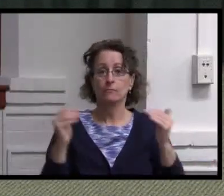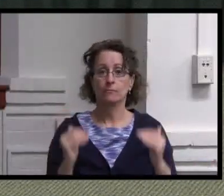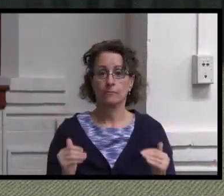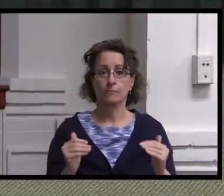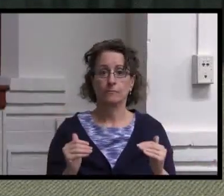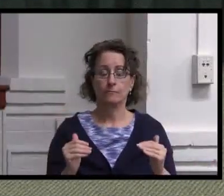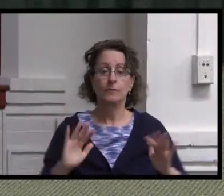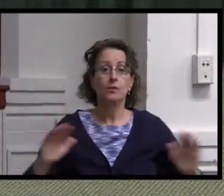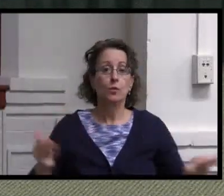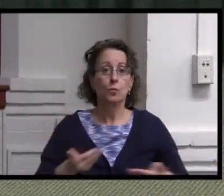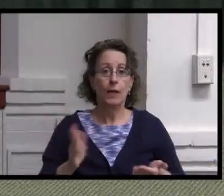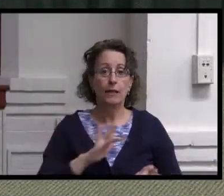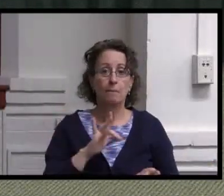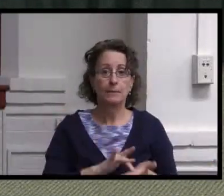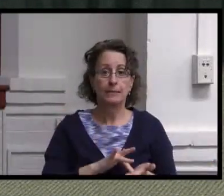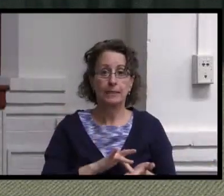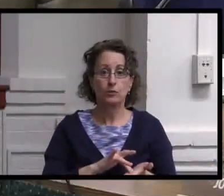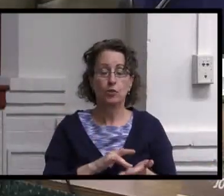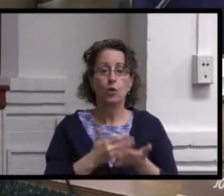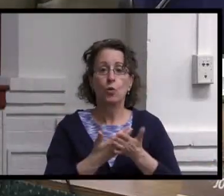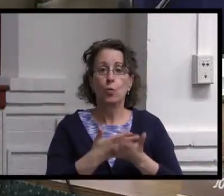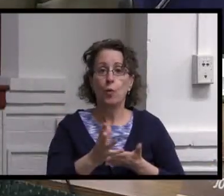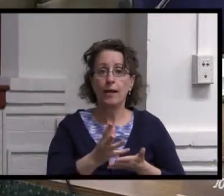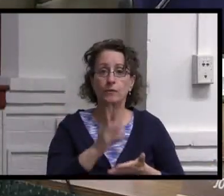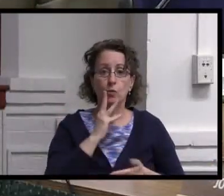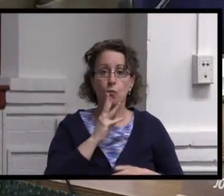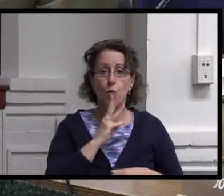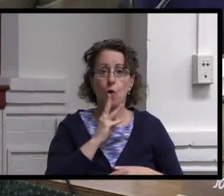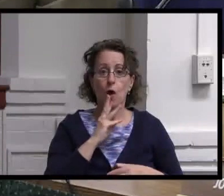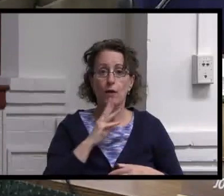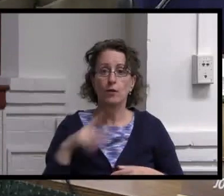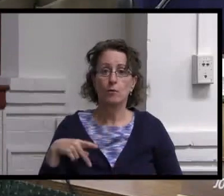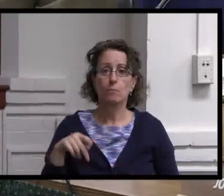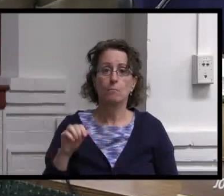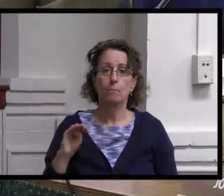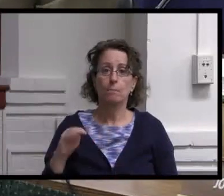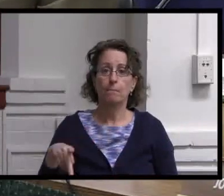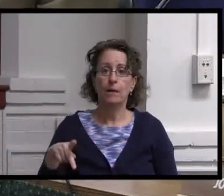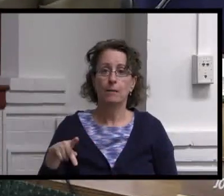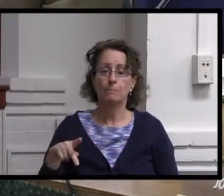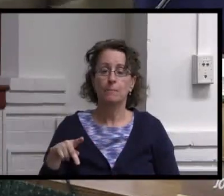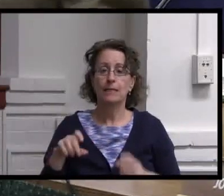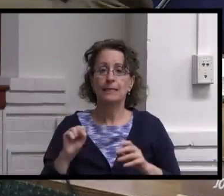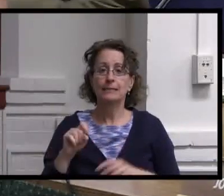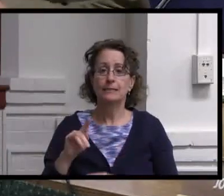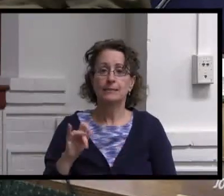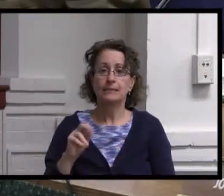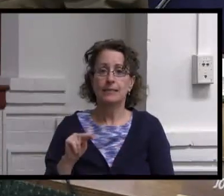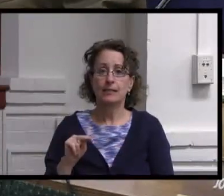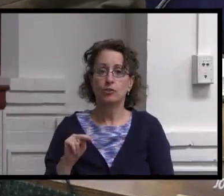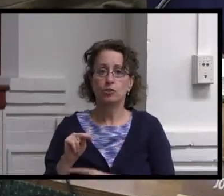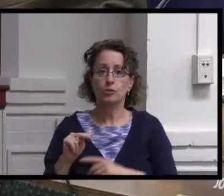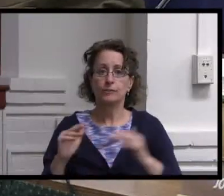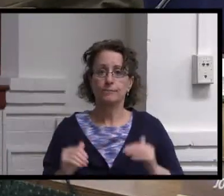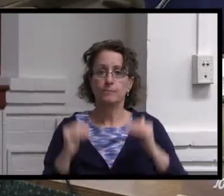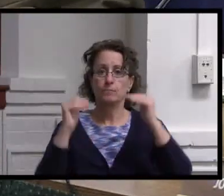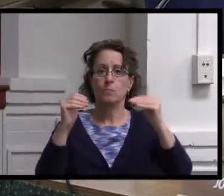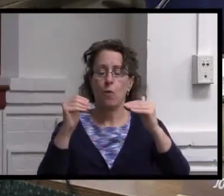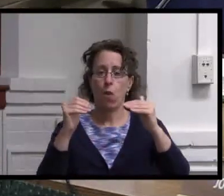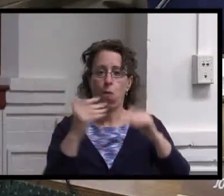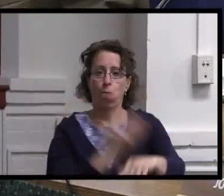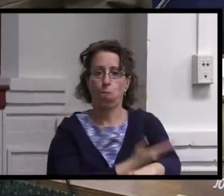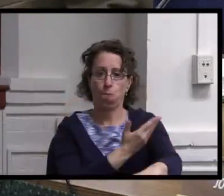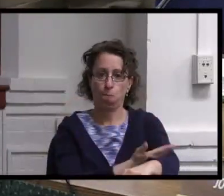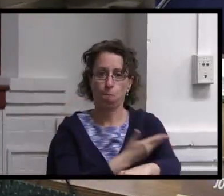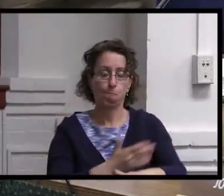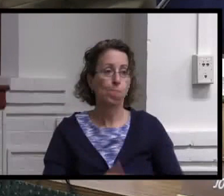is the Welcome Center wastewater pump station upgrade project, which we have been hearing about, and we have to take